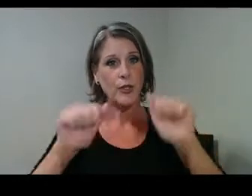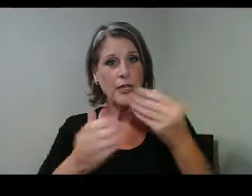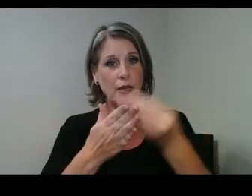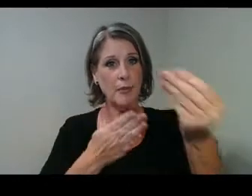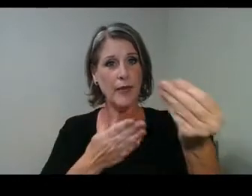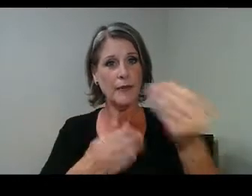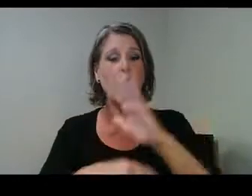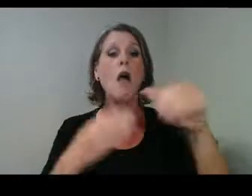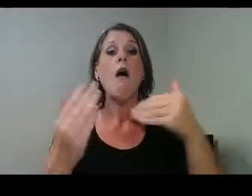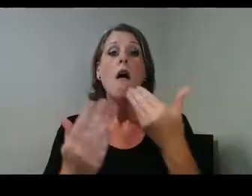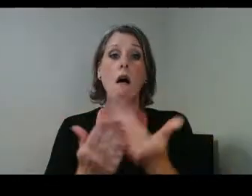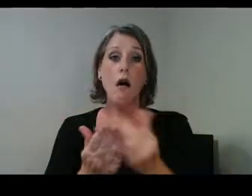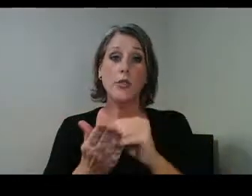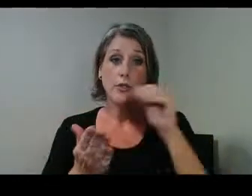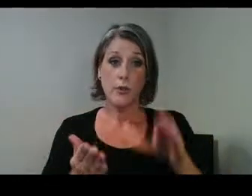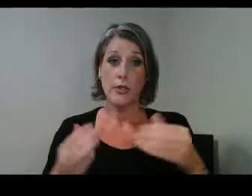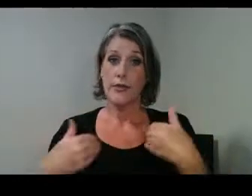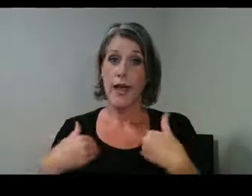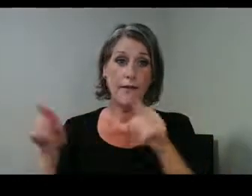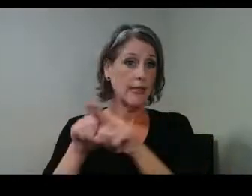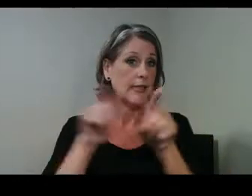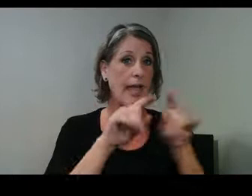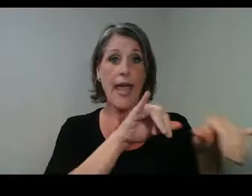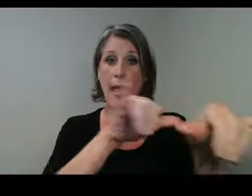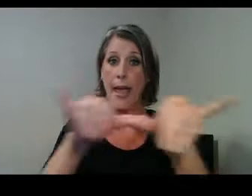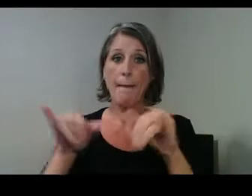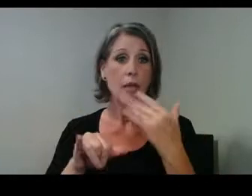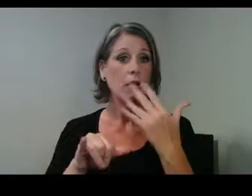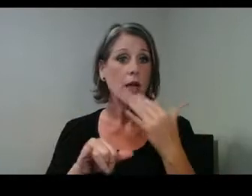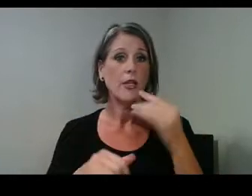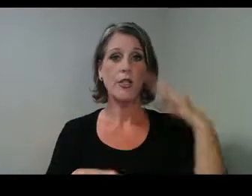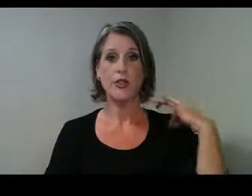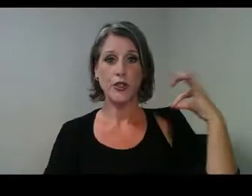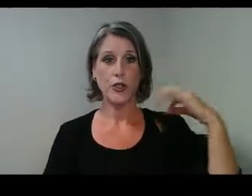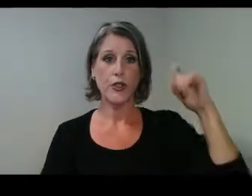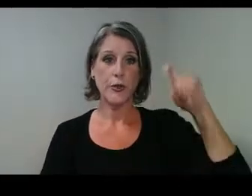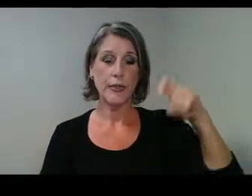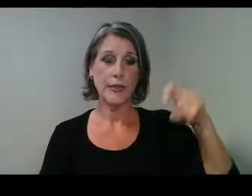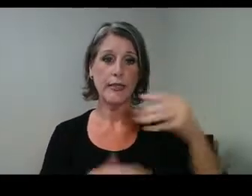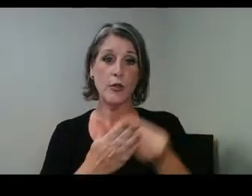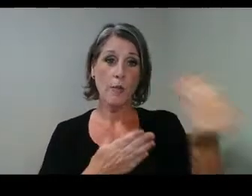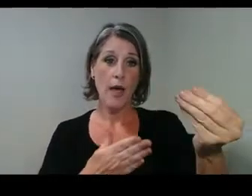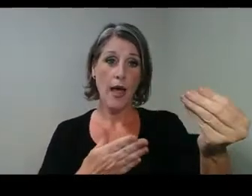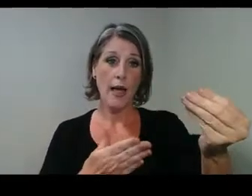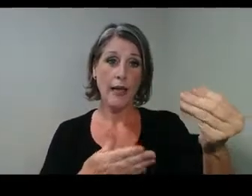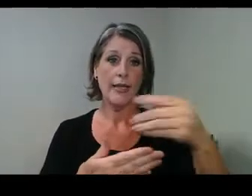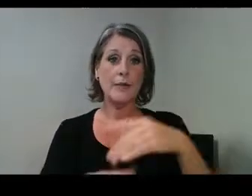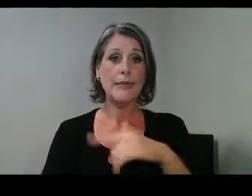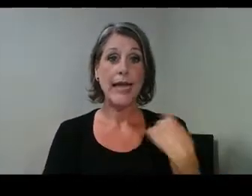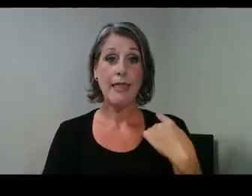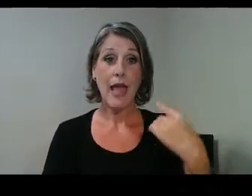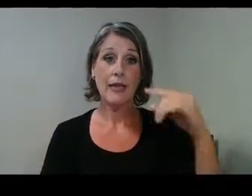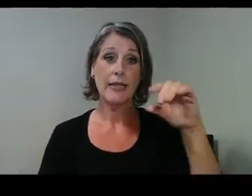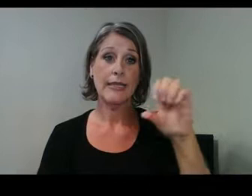will need to be purchased on Infinite Campus by September 11th. Every Friday will be a Spirit